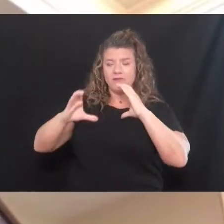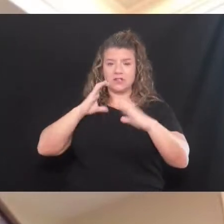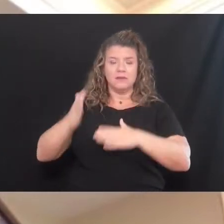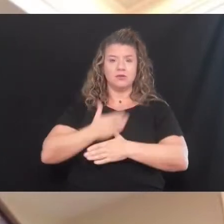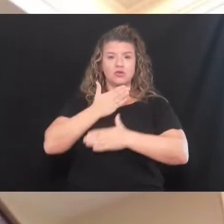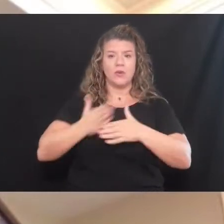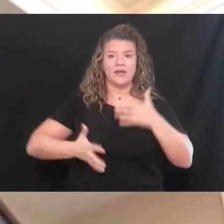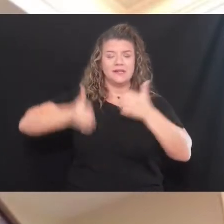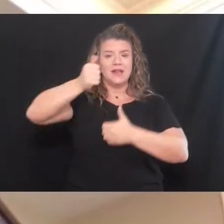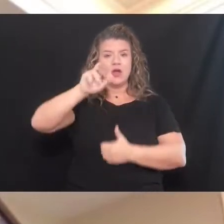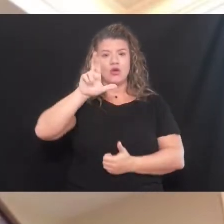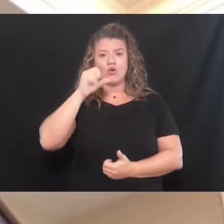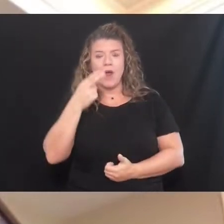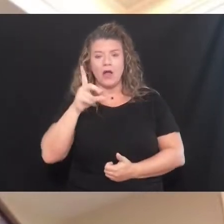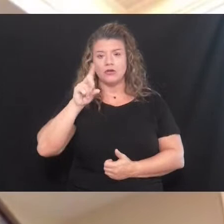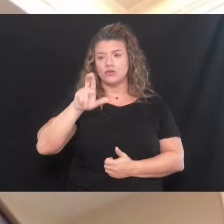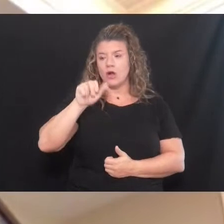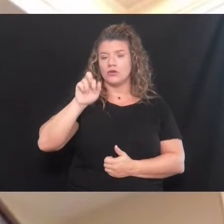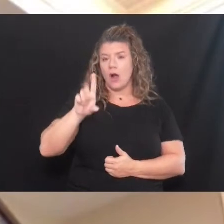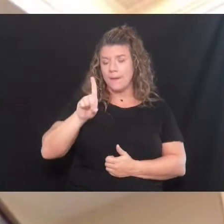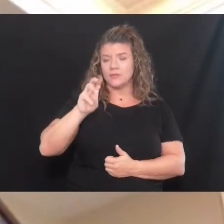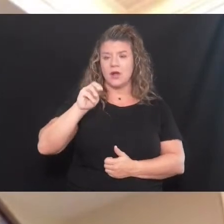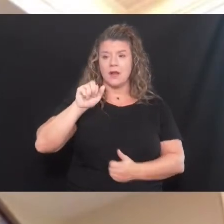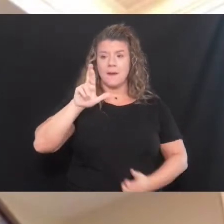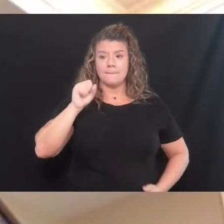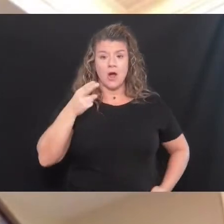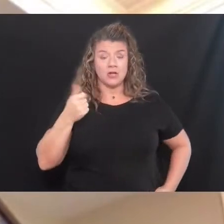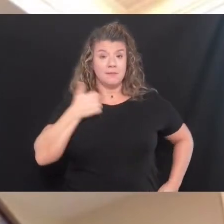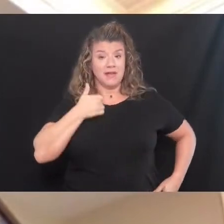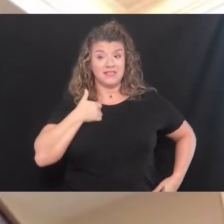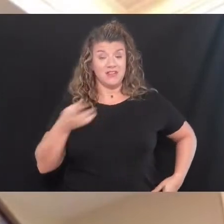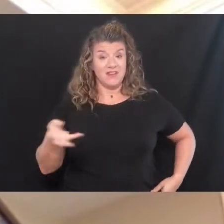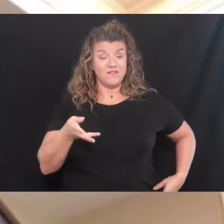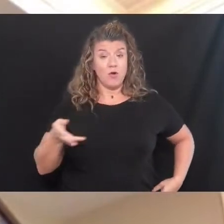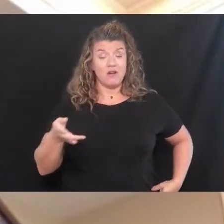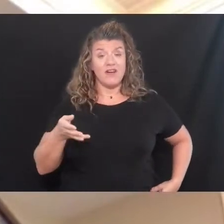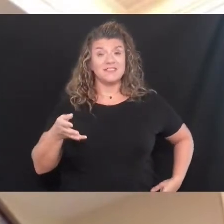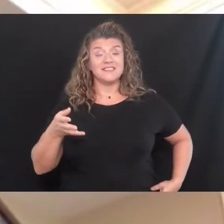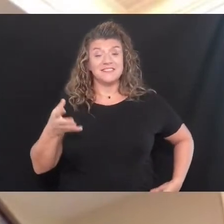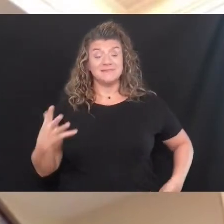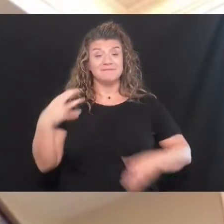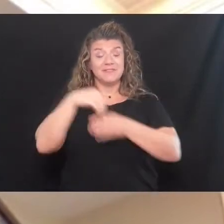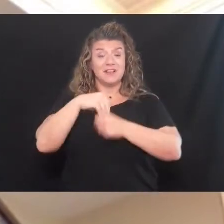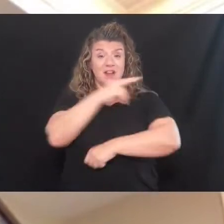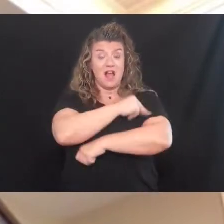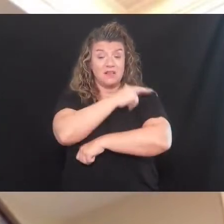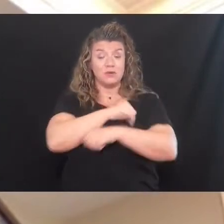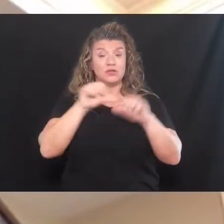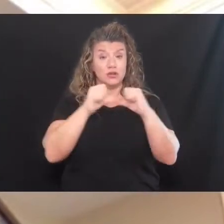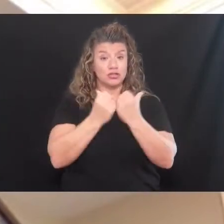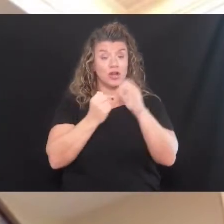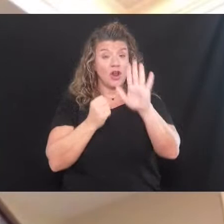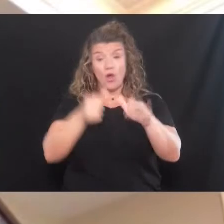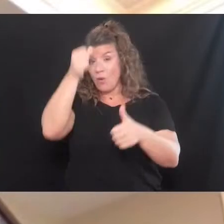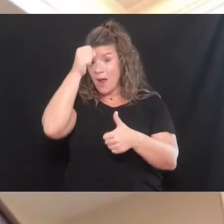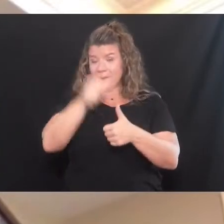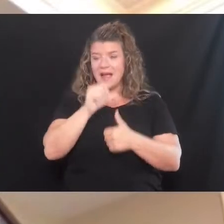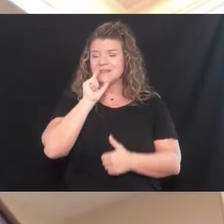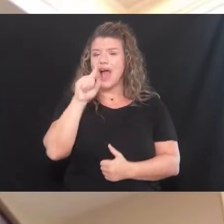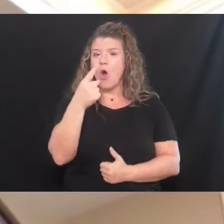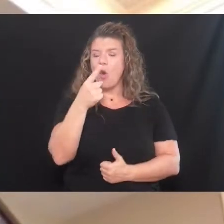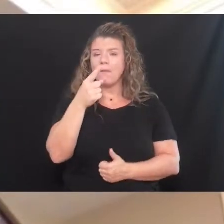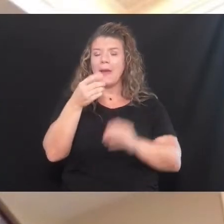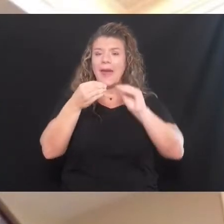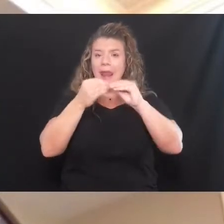Crouch, Dr. Amjad, Dr. Marsh, and myself with the Hospital Association. And remember, too, it's not just about the number